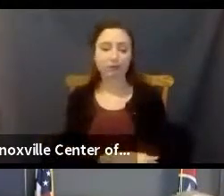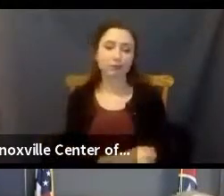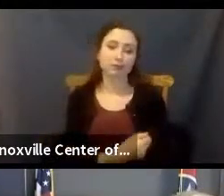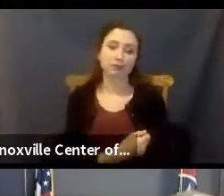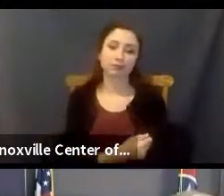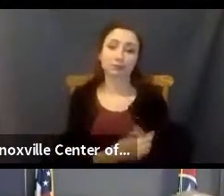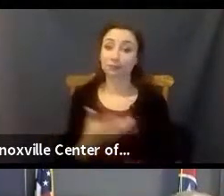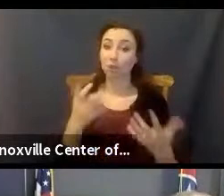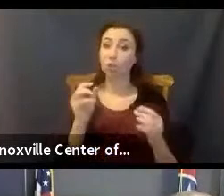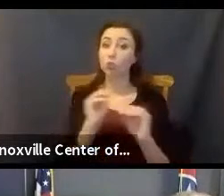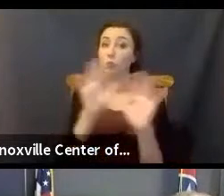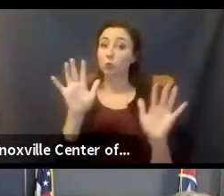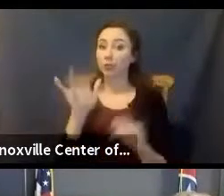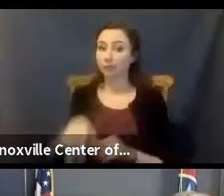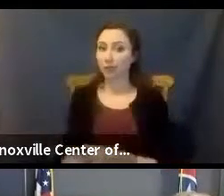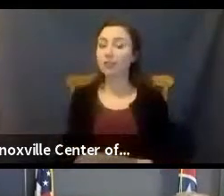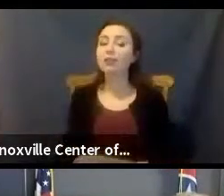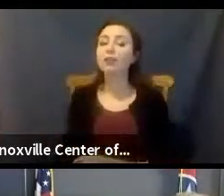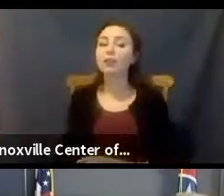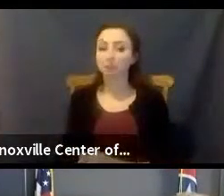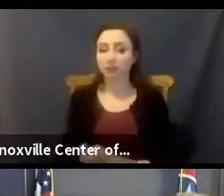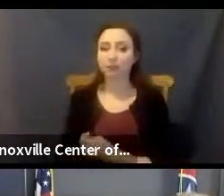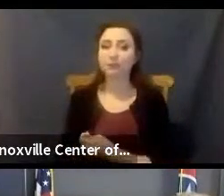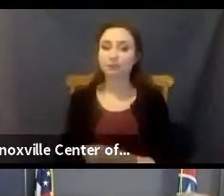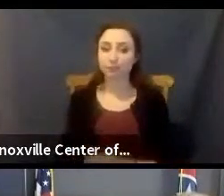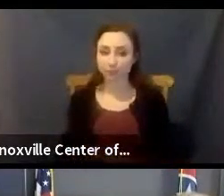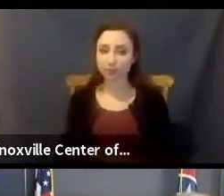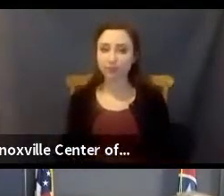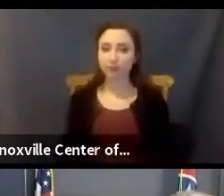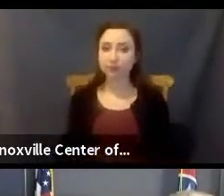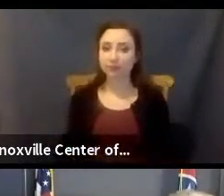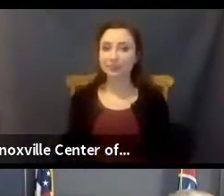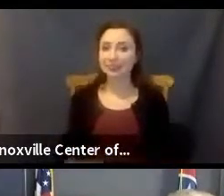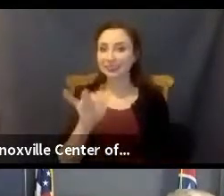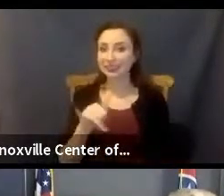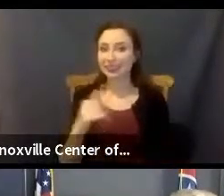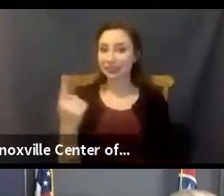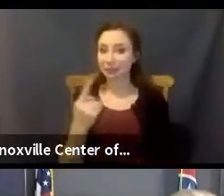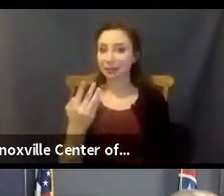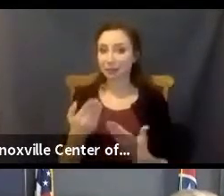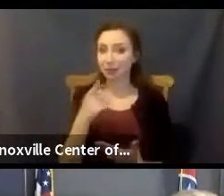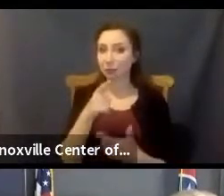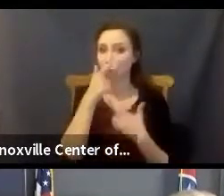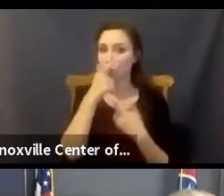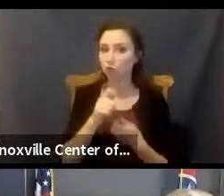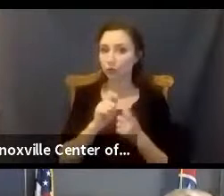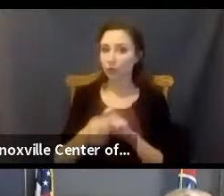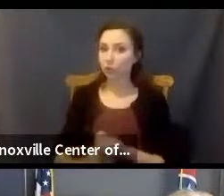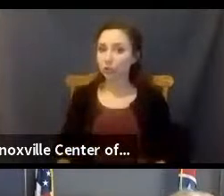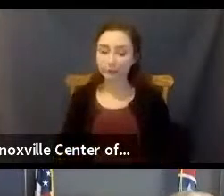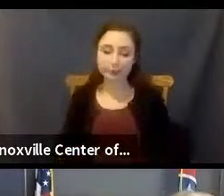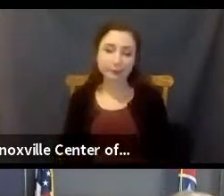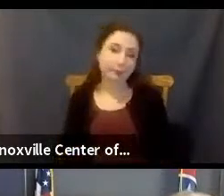And I just want to make that clear, because that may be a distinction you all are interested in.